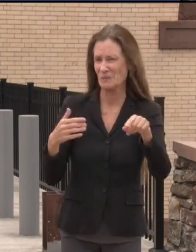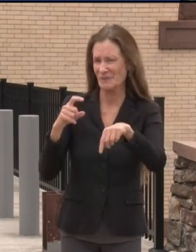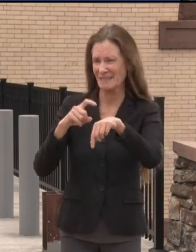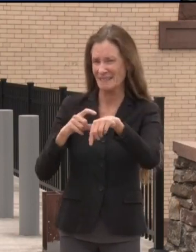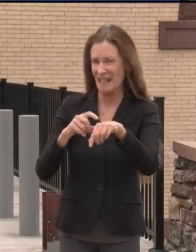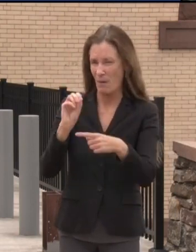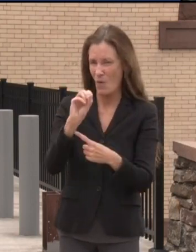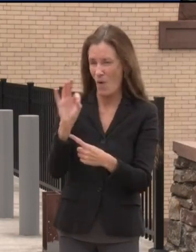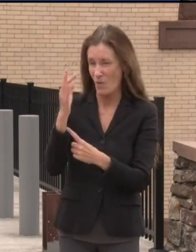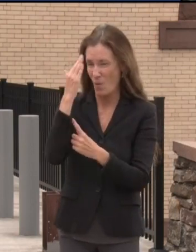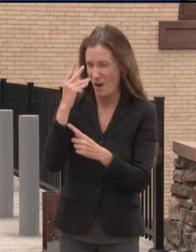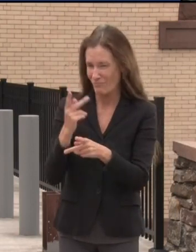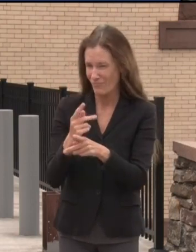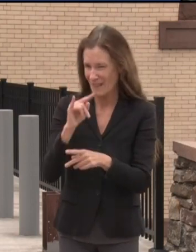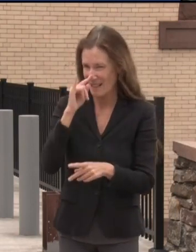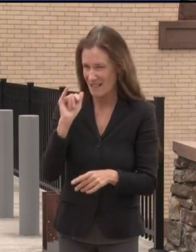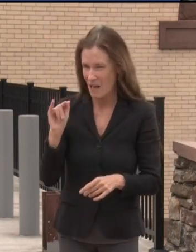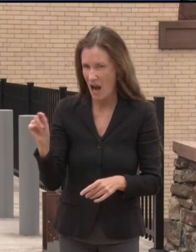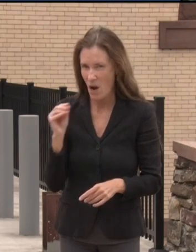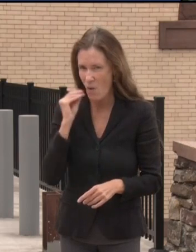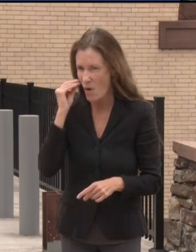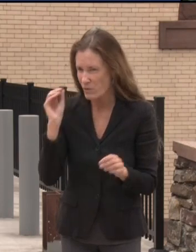for family members.